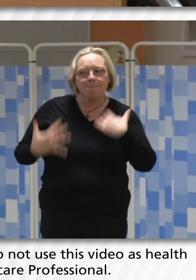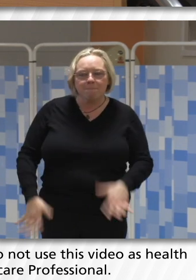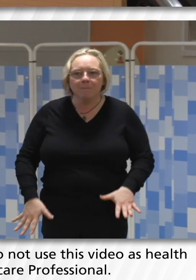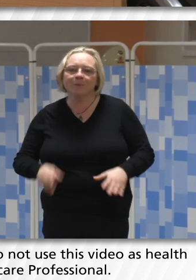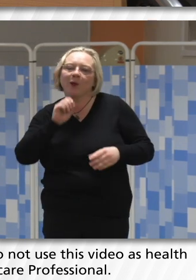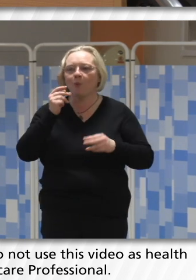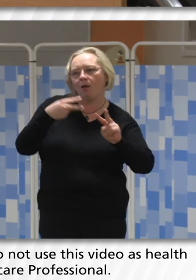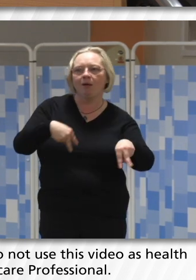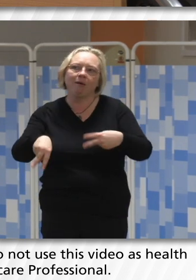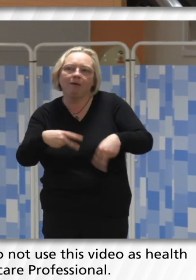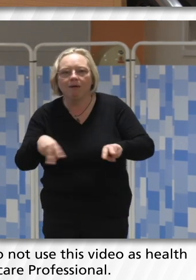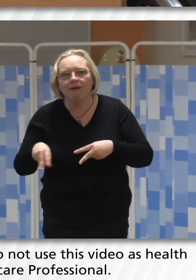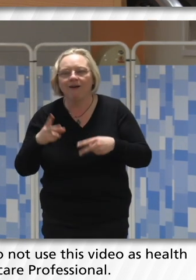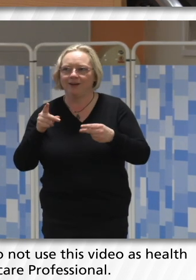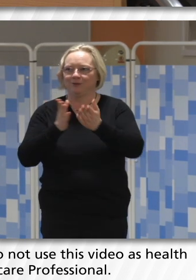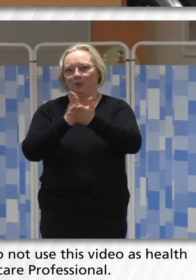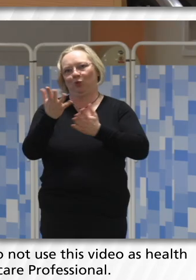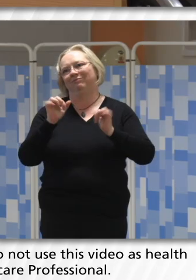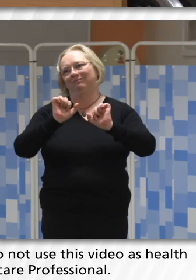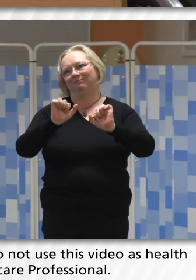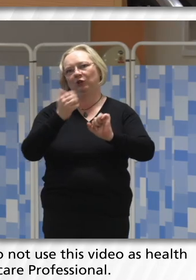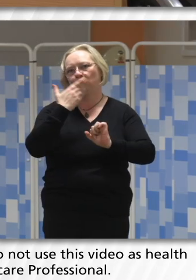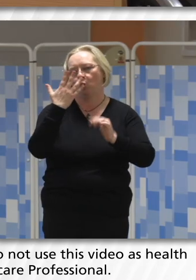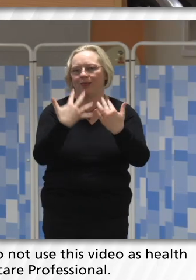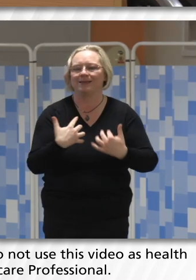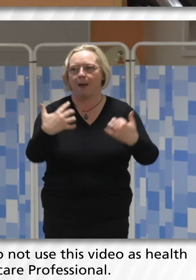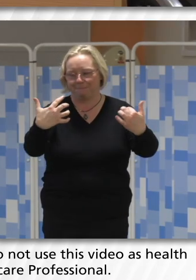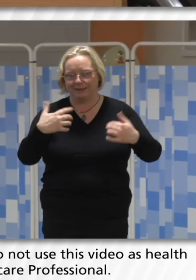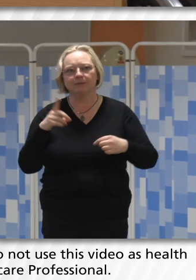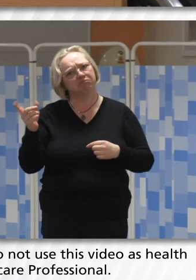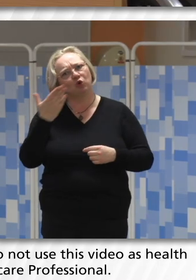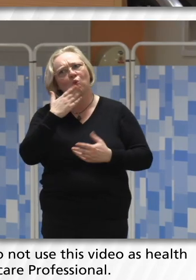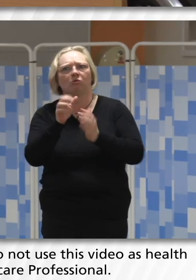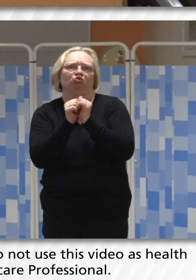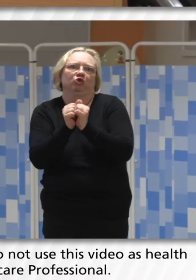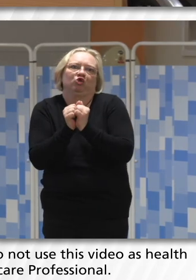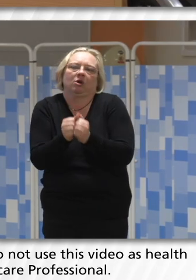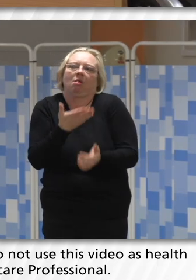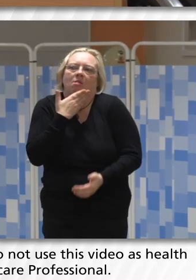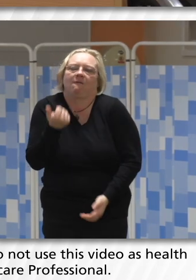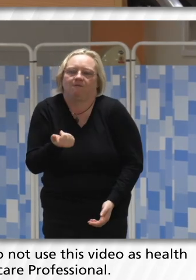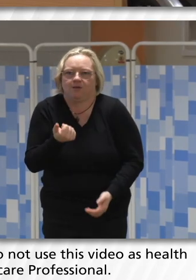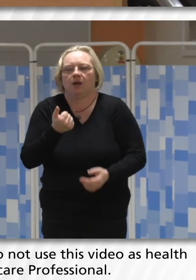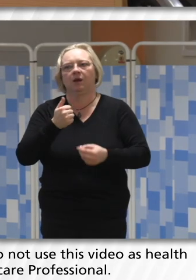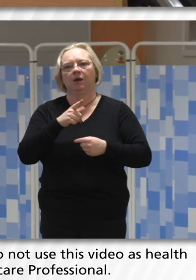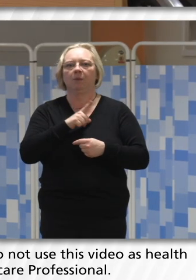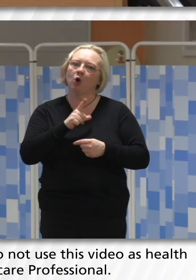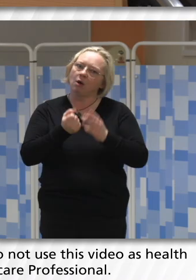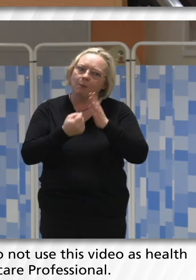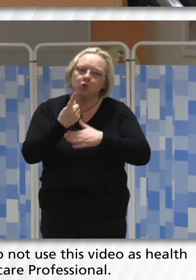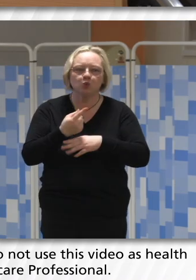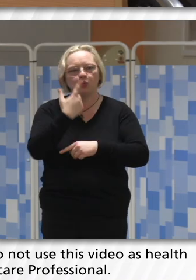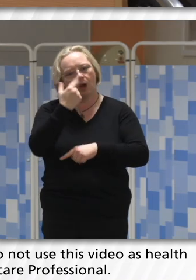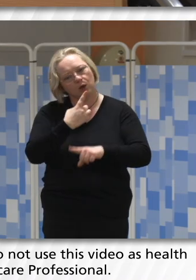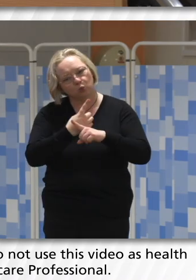around in assemblies to Christmas songs. But it's something that the schools really appreciate. And in honesty, it just gives us the opportunity to talk